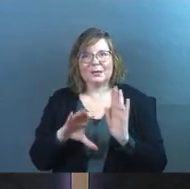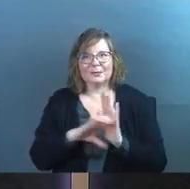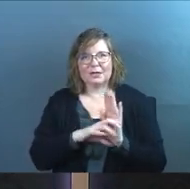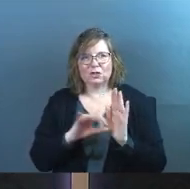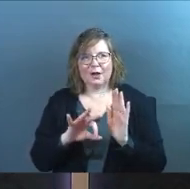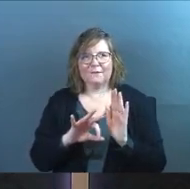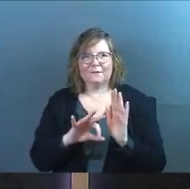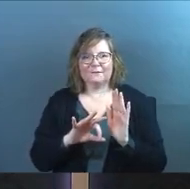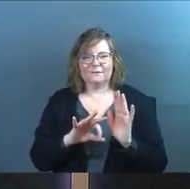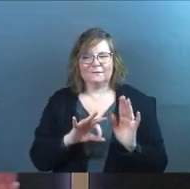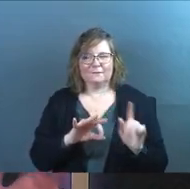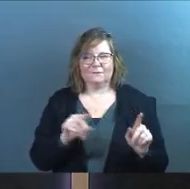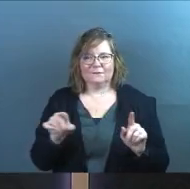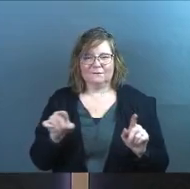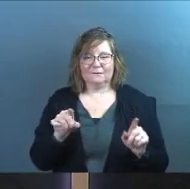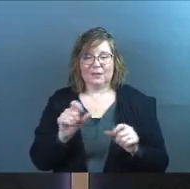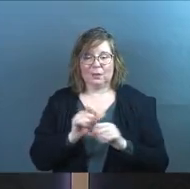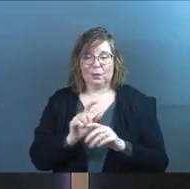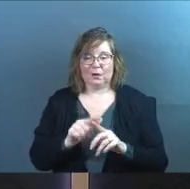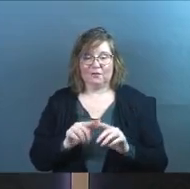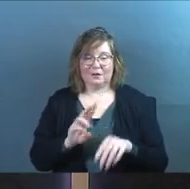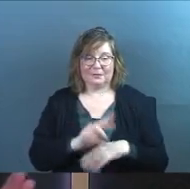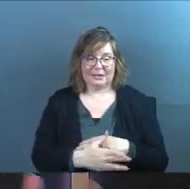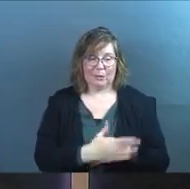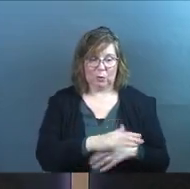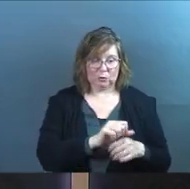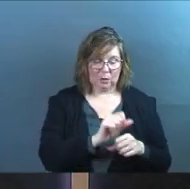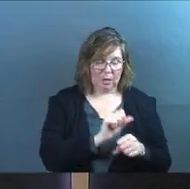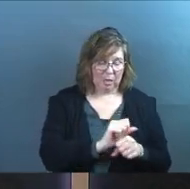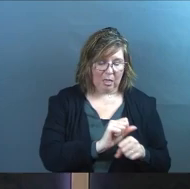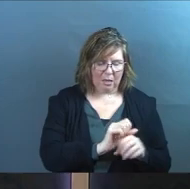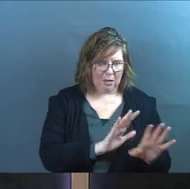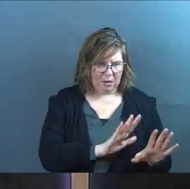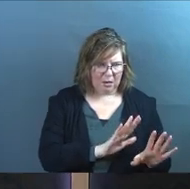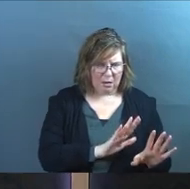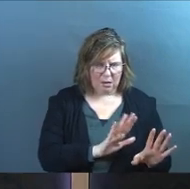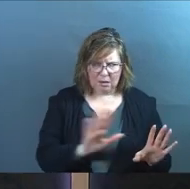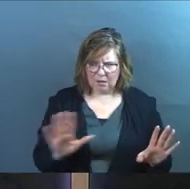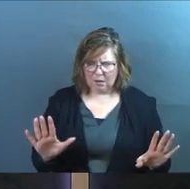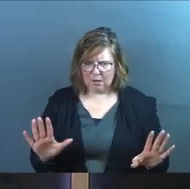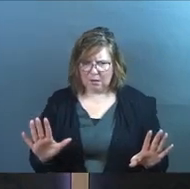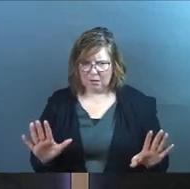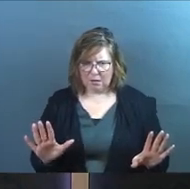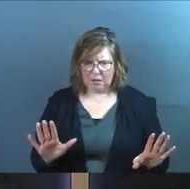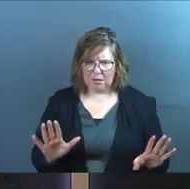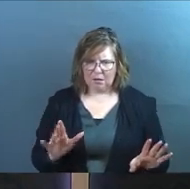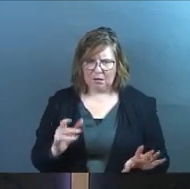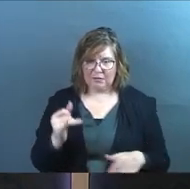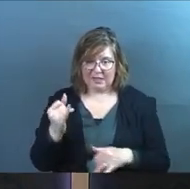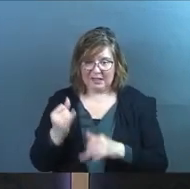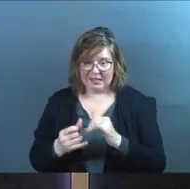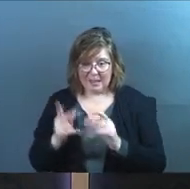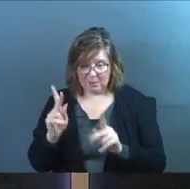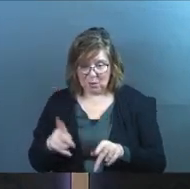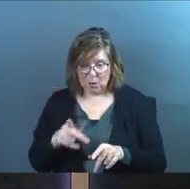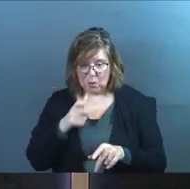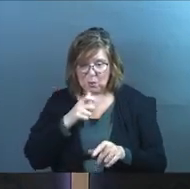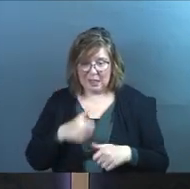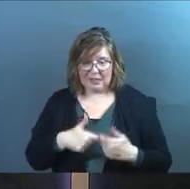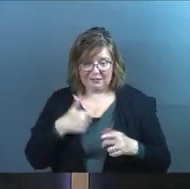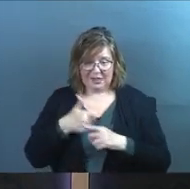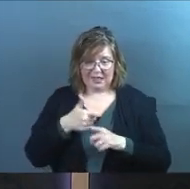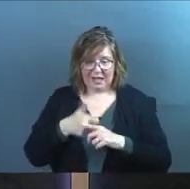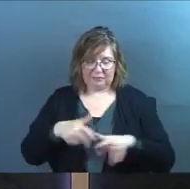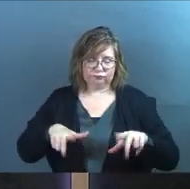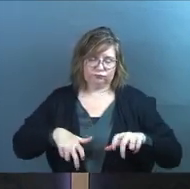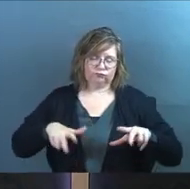of these workers from 6 a.m. who've been doing it their whole lives. Are like, wait, that person who lived their whole